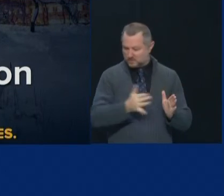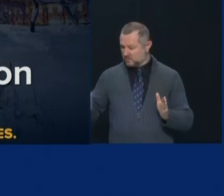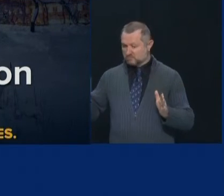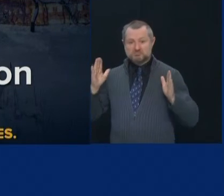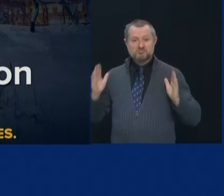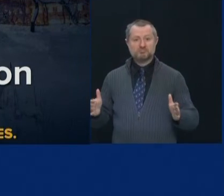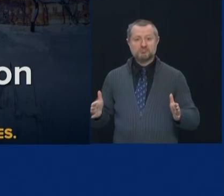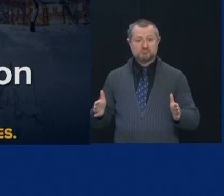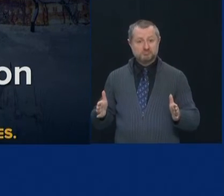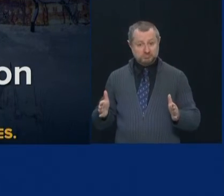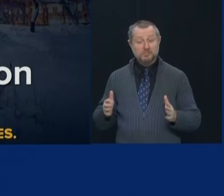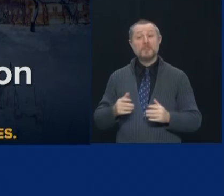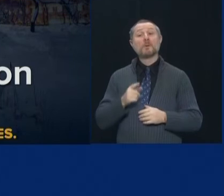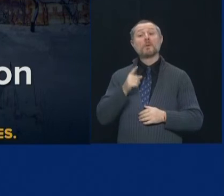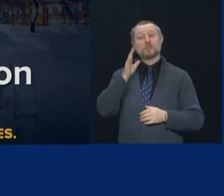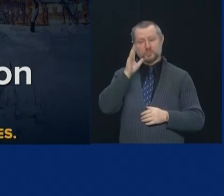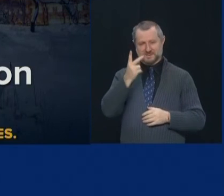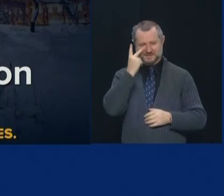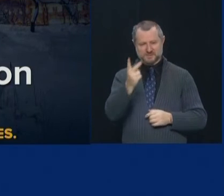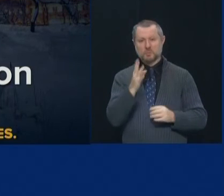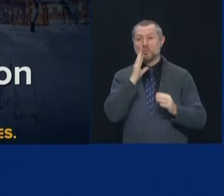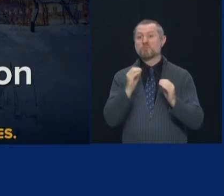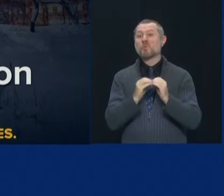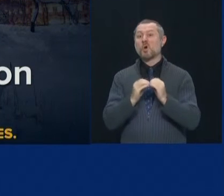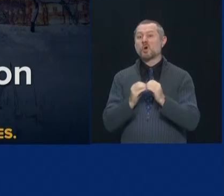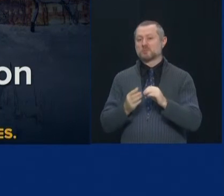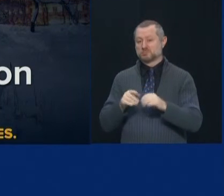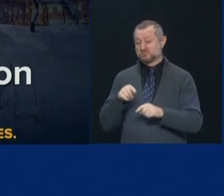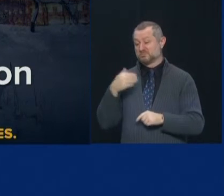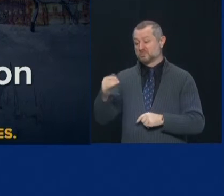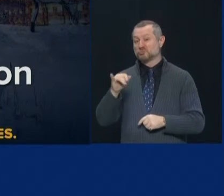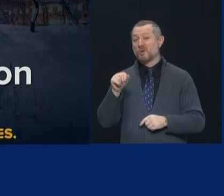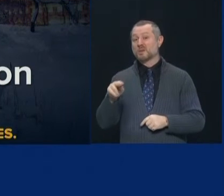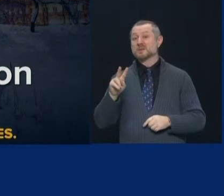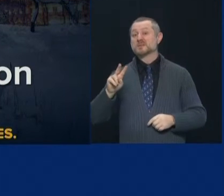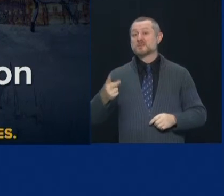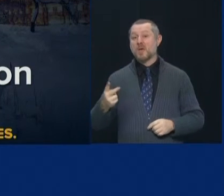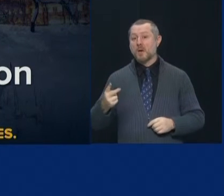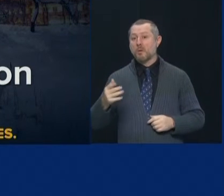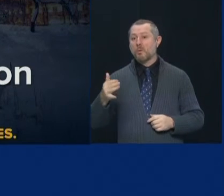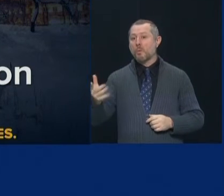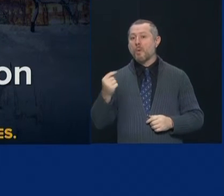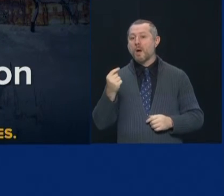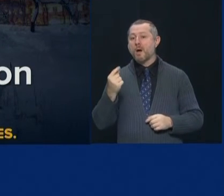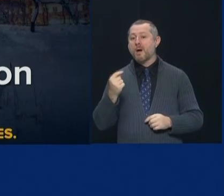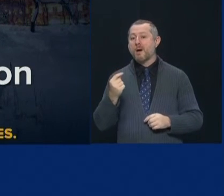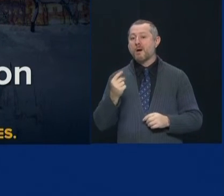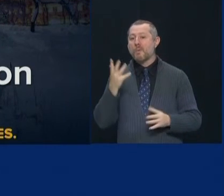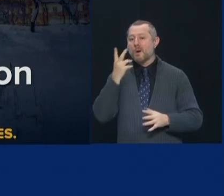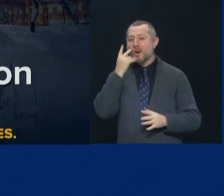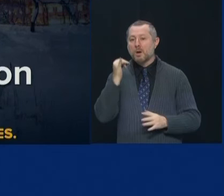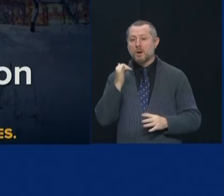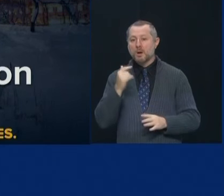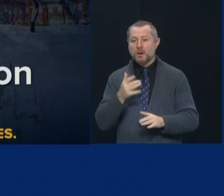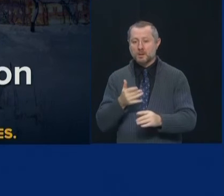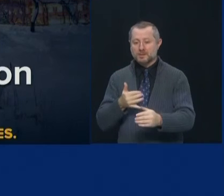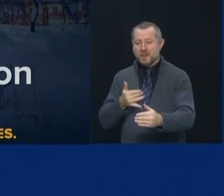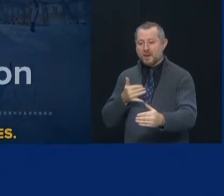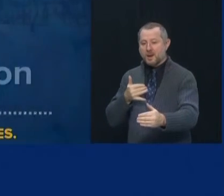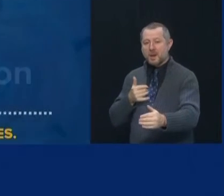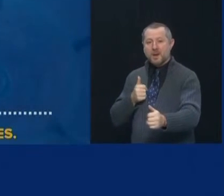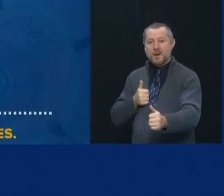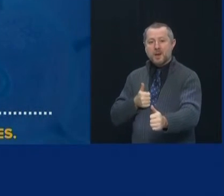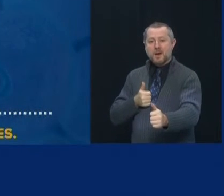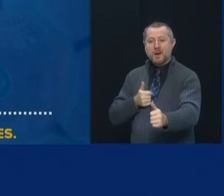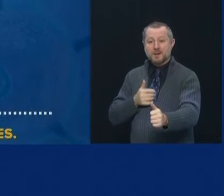continue through January 2nd, and then the lag for the testing hospitalization, which takes